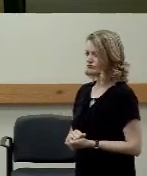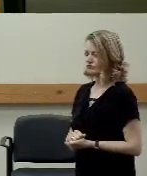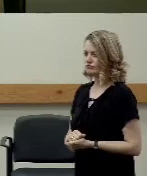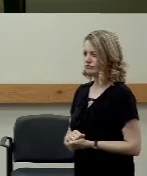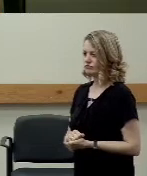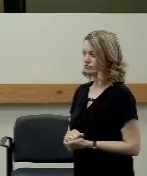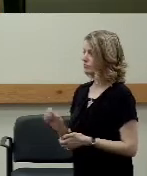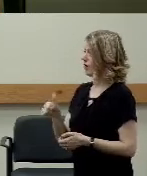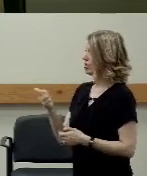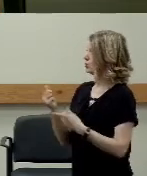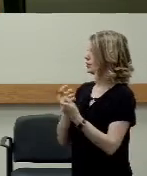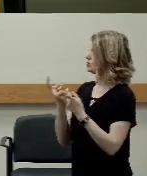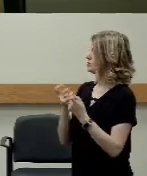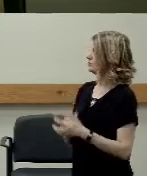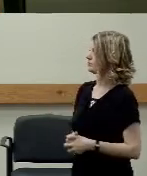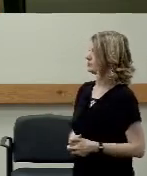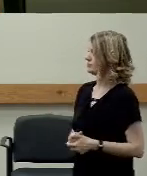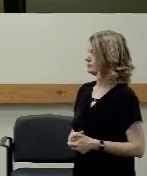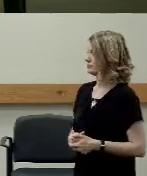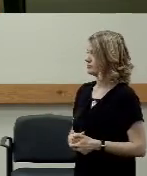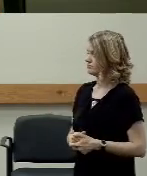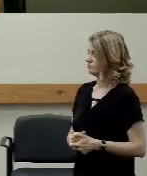Any other questions?